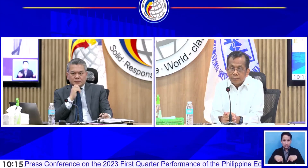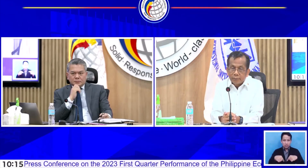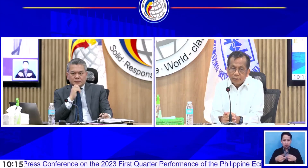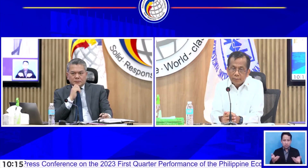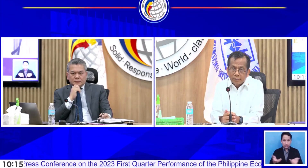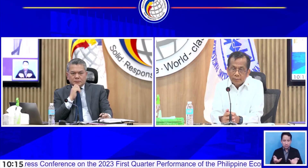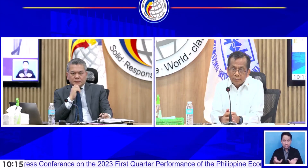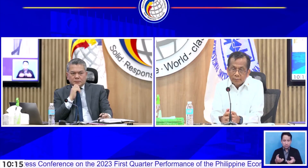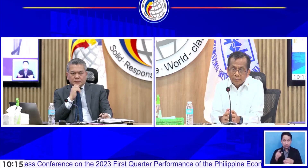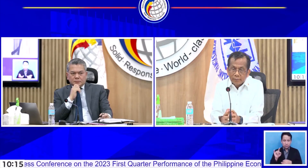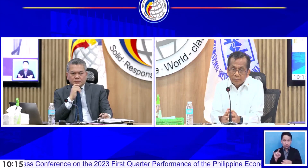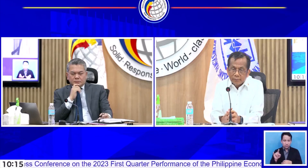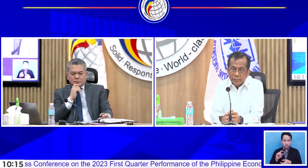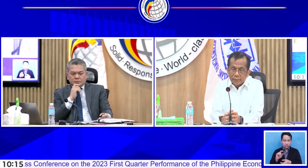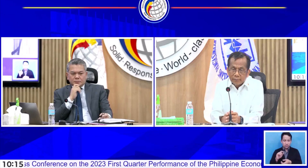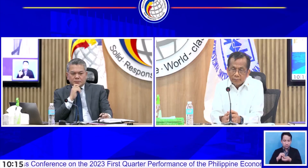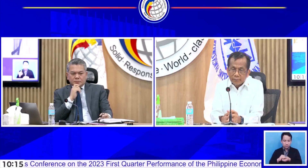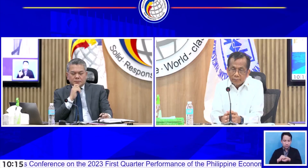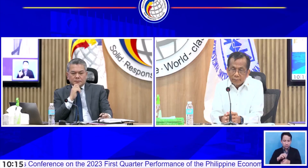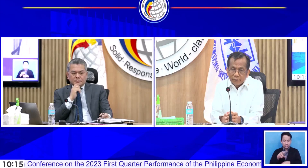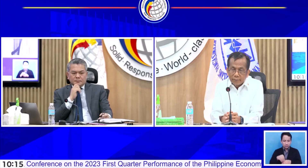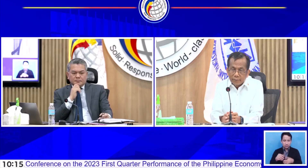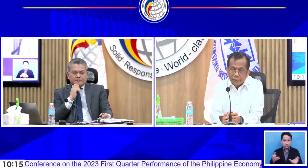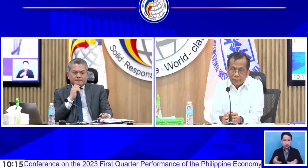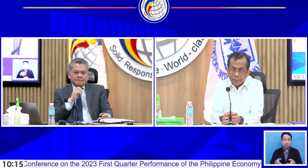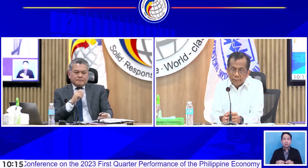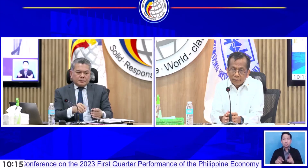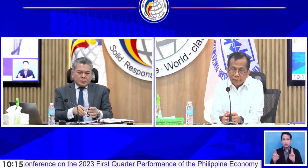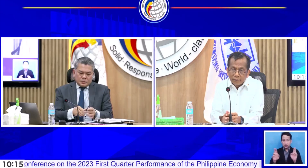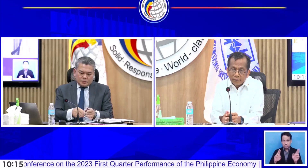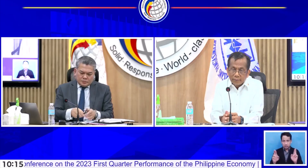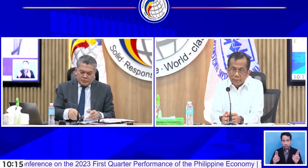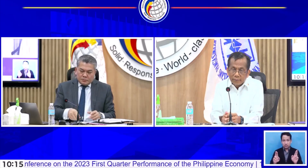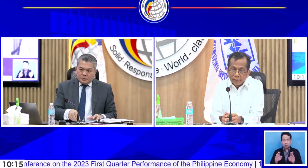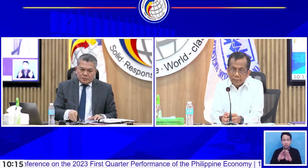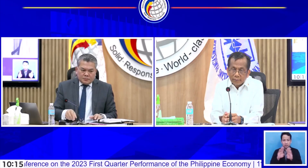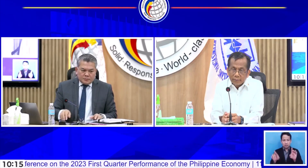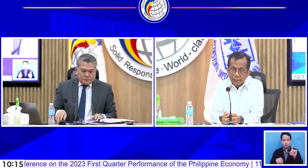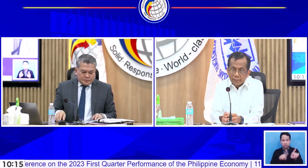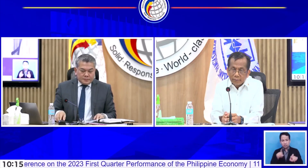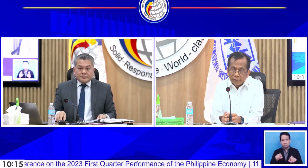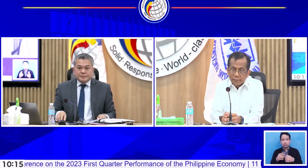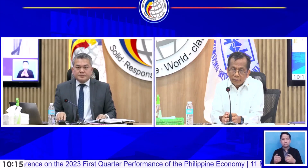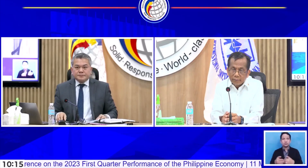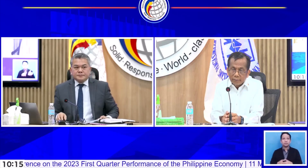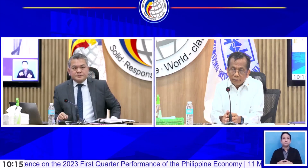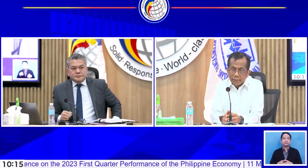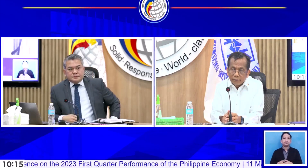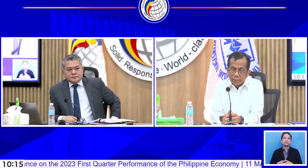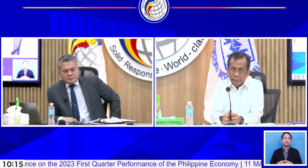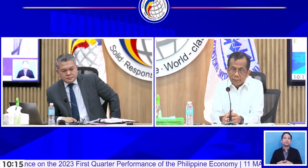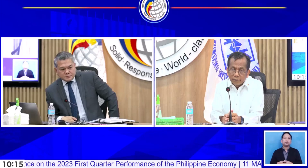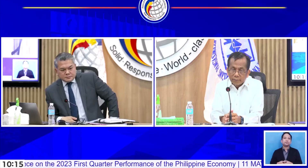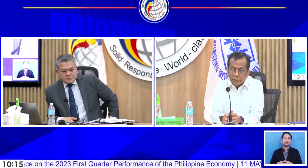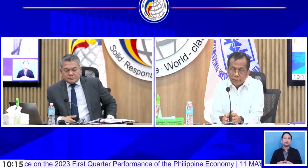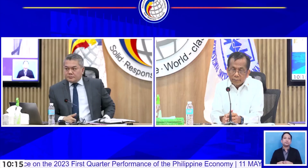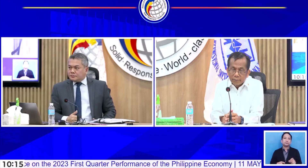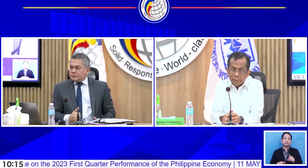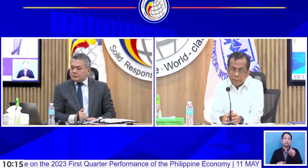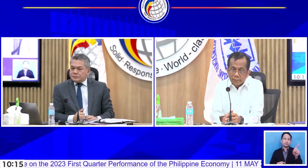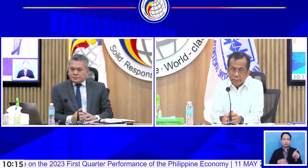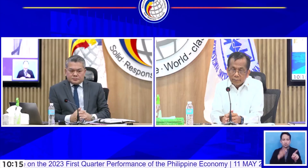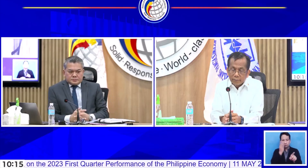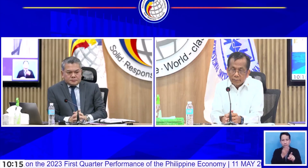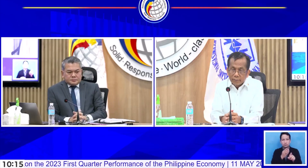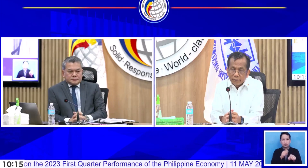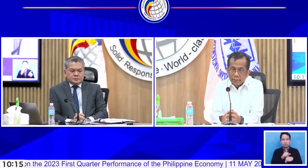media participants. Ngayon, handa na po tayo sa open forum. Maybe we can begin po with the